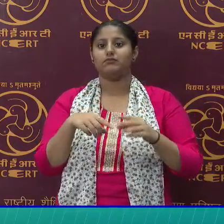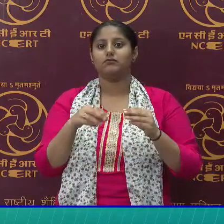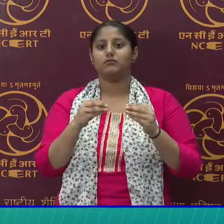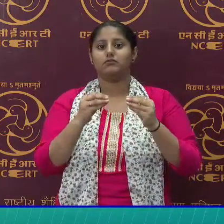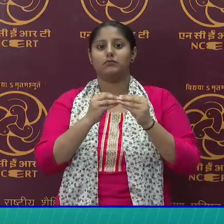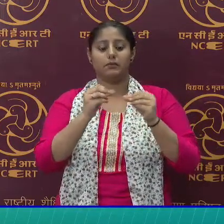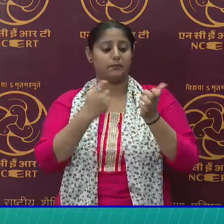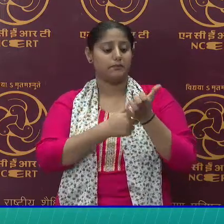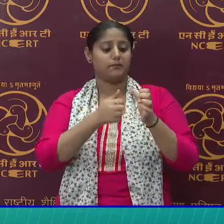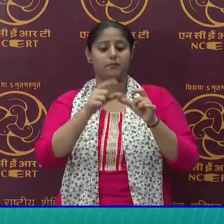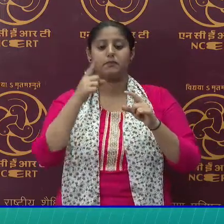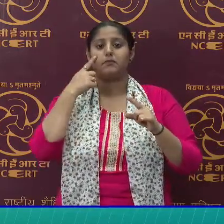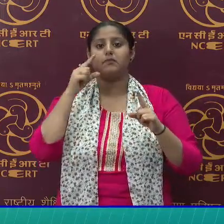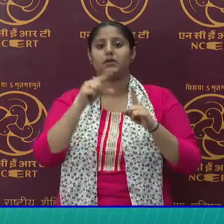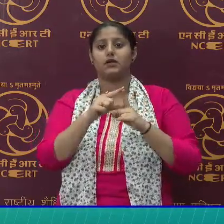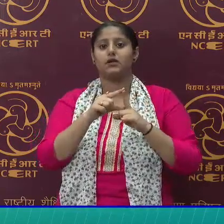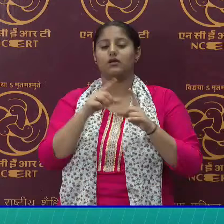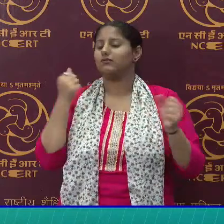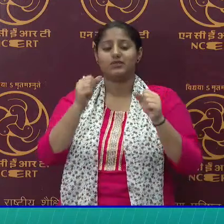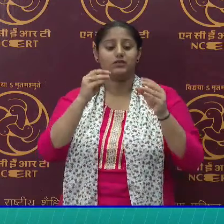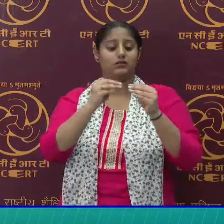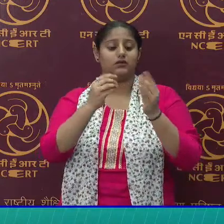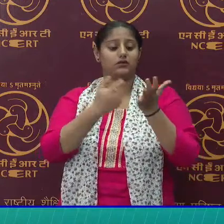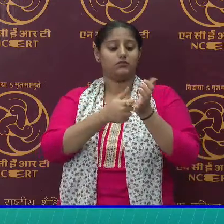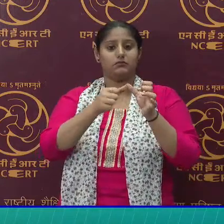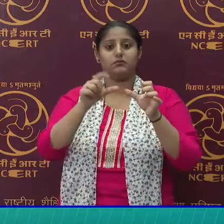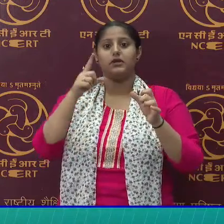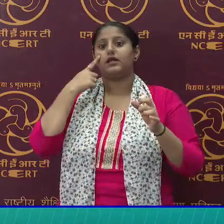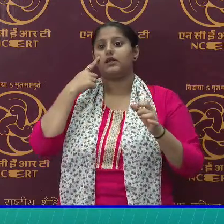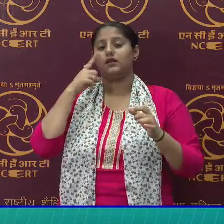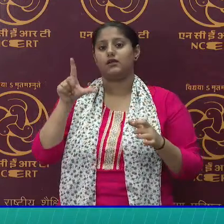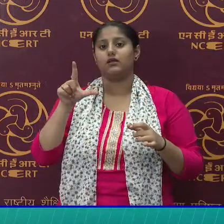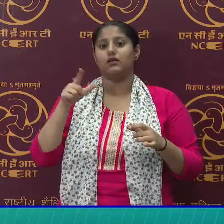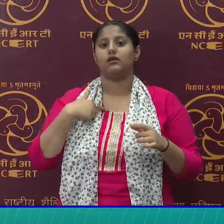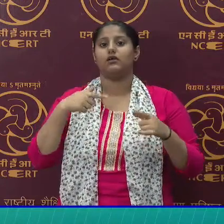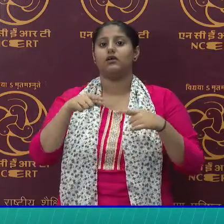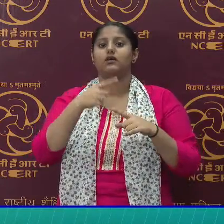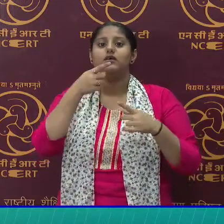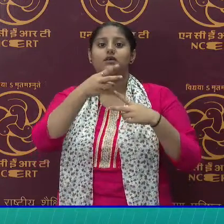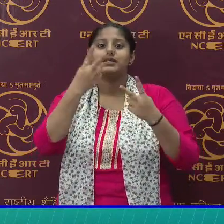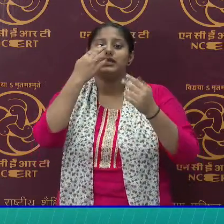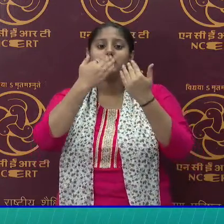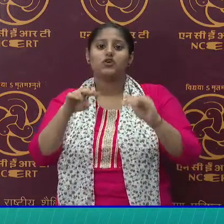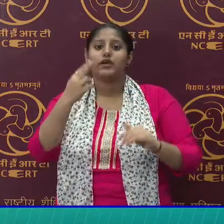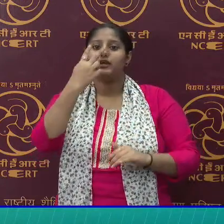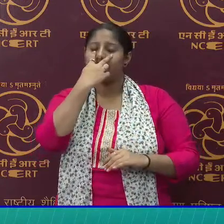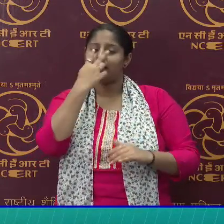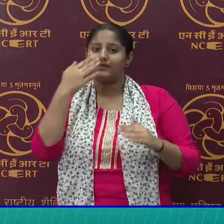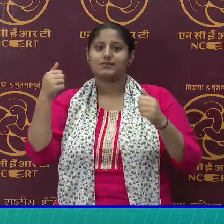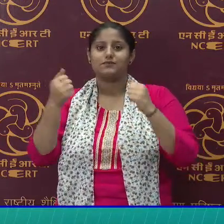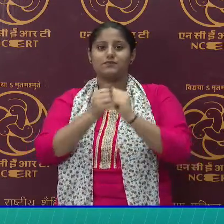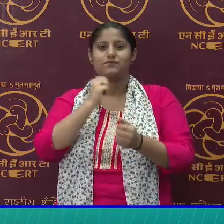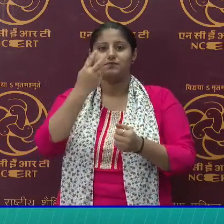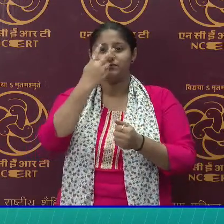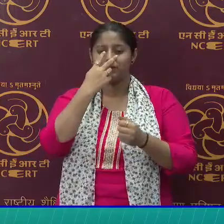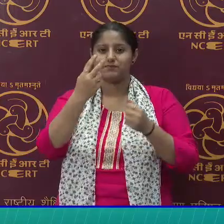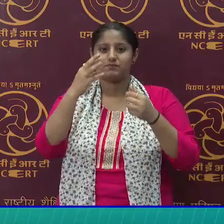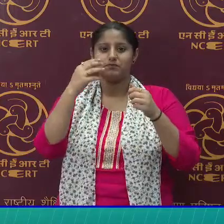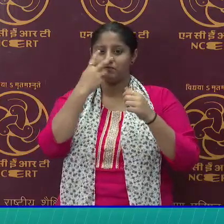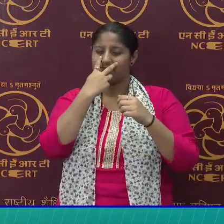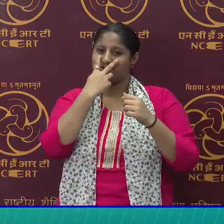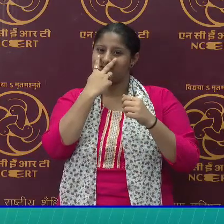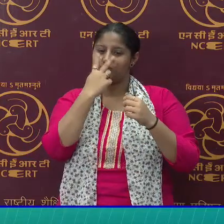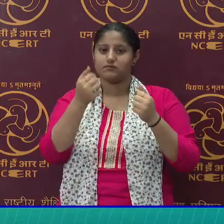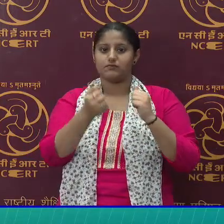Louis Braille, and in his childhood, how he became blind due to an accident. One eye became blind, and then the